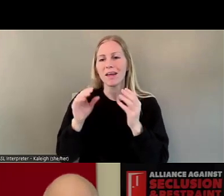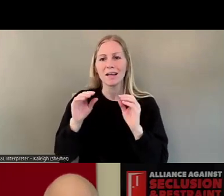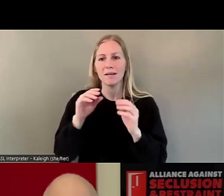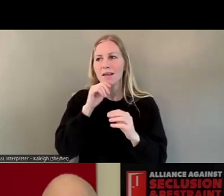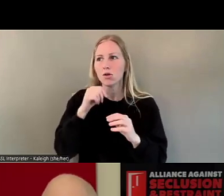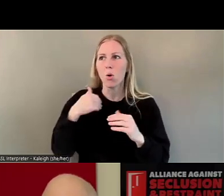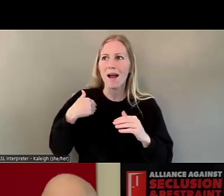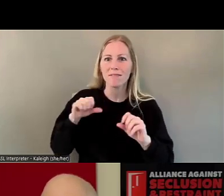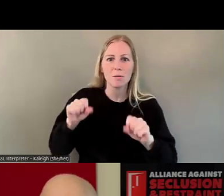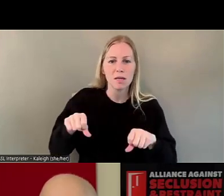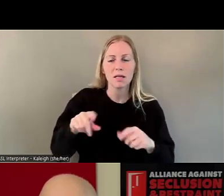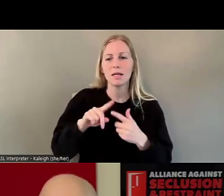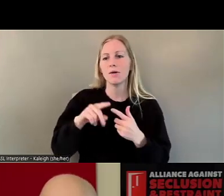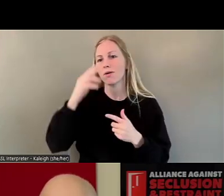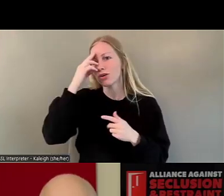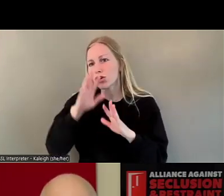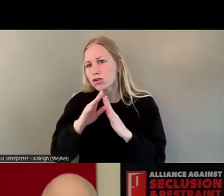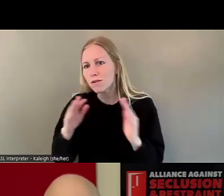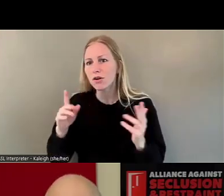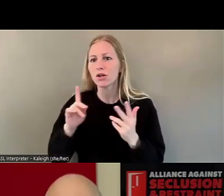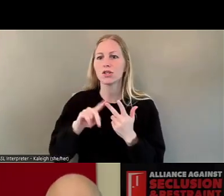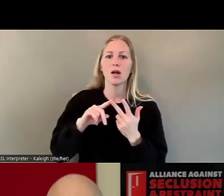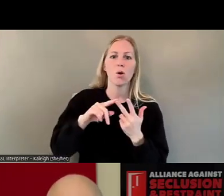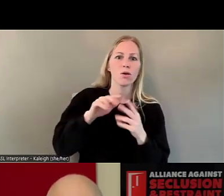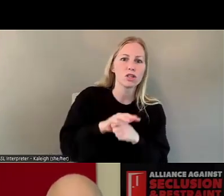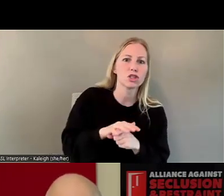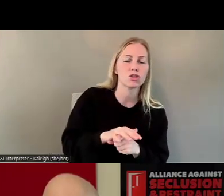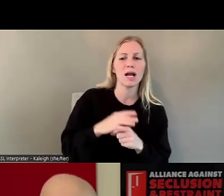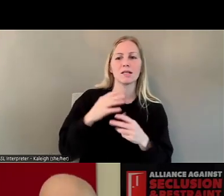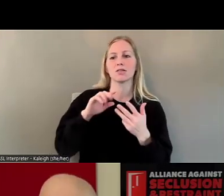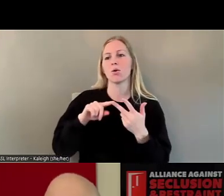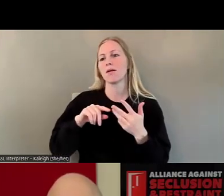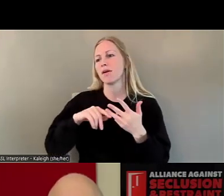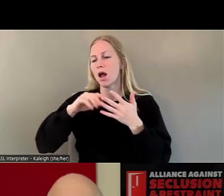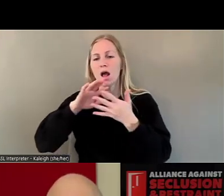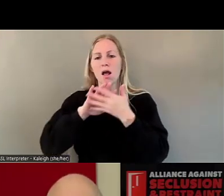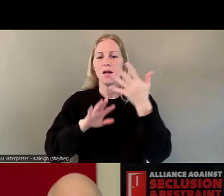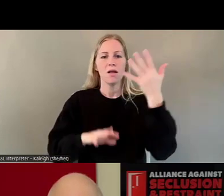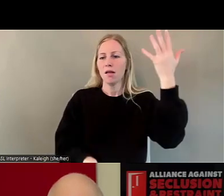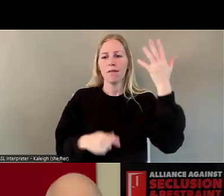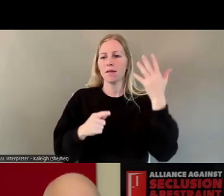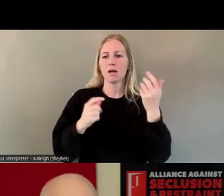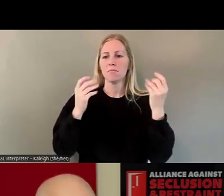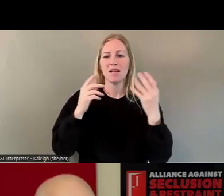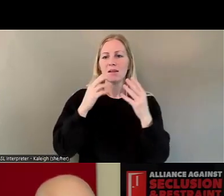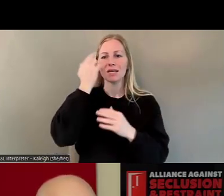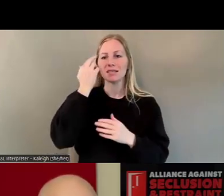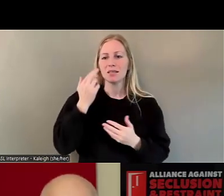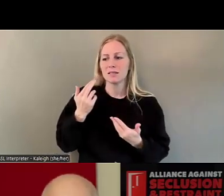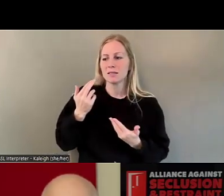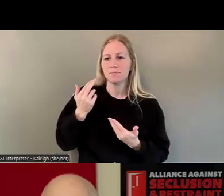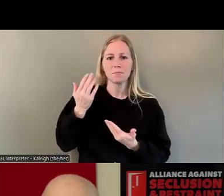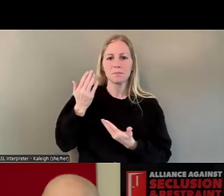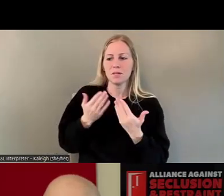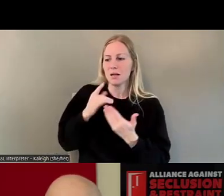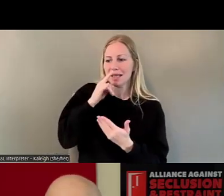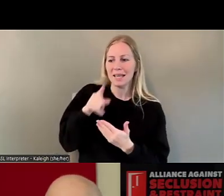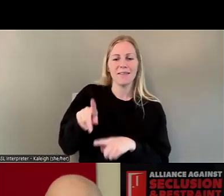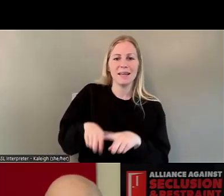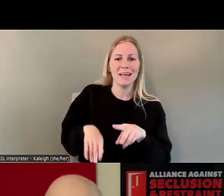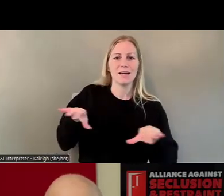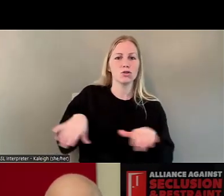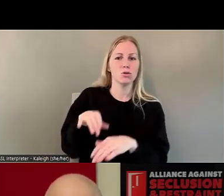neurodivergent. There are underlying factors of why a kid can't do something and why they can't do it in any given moment. We all have capacity